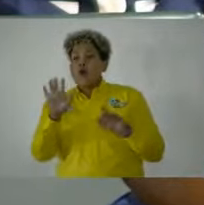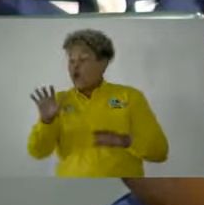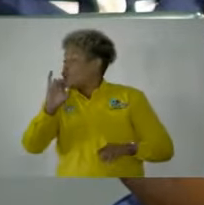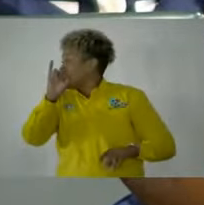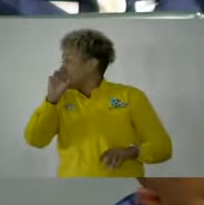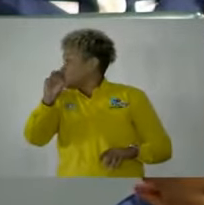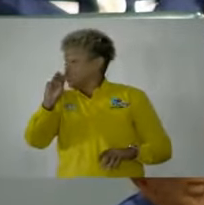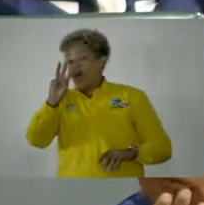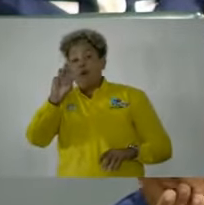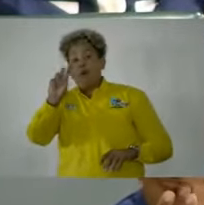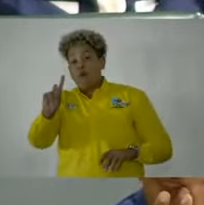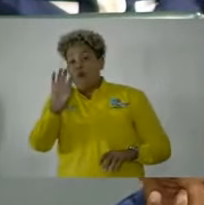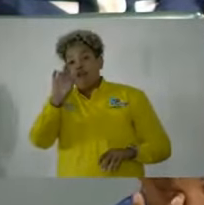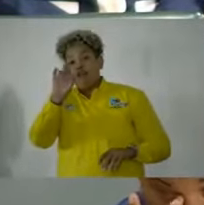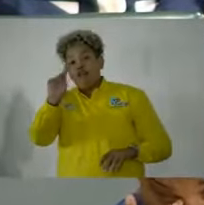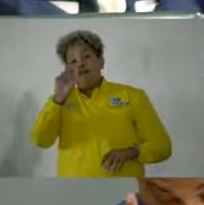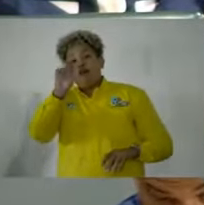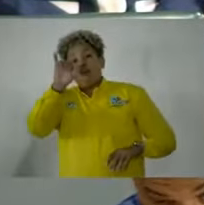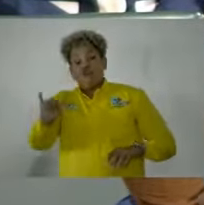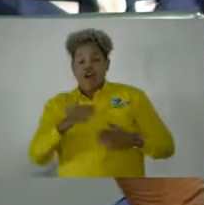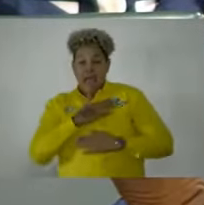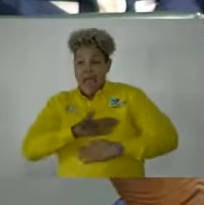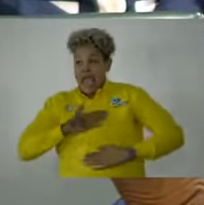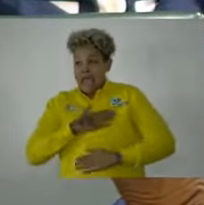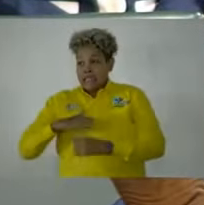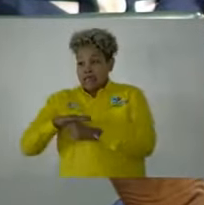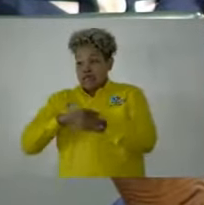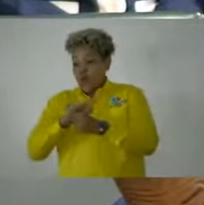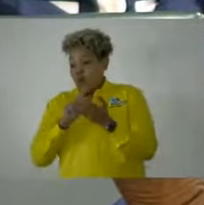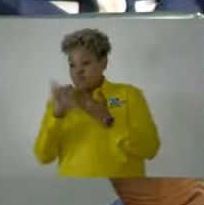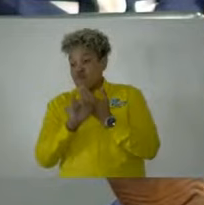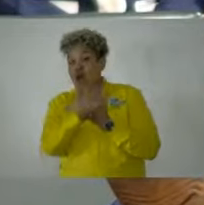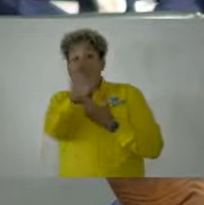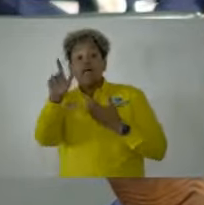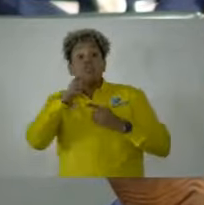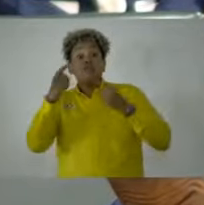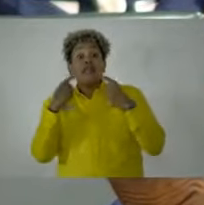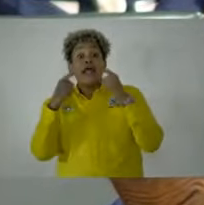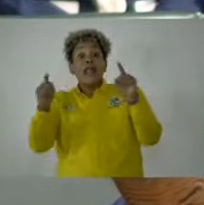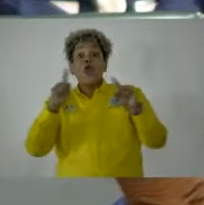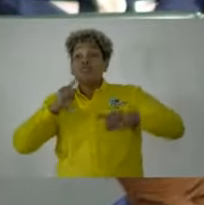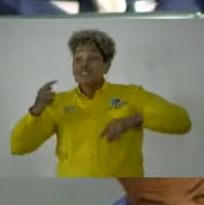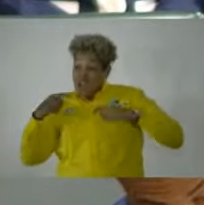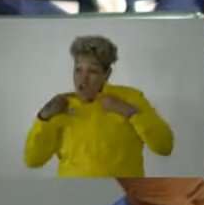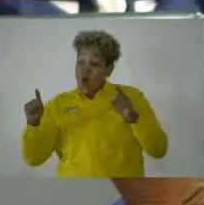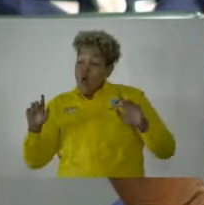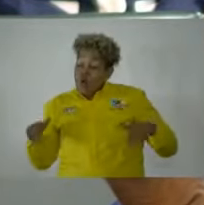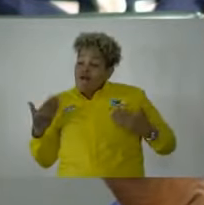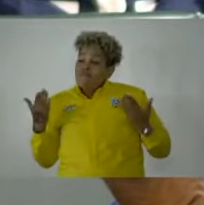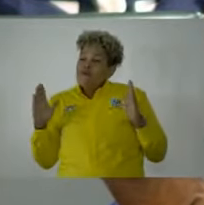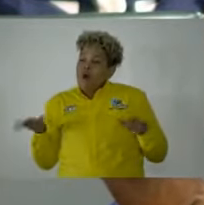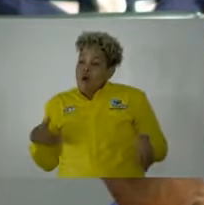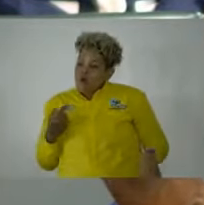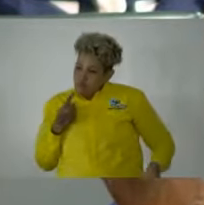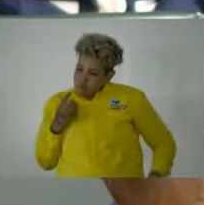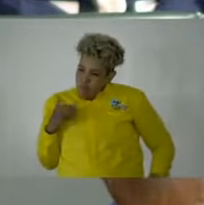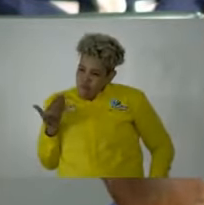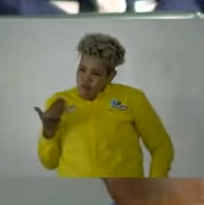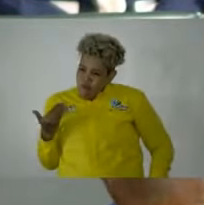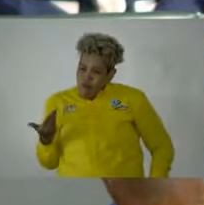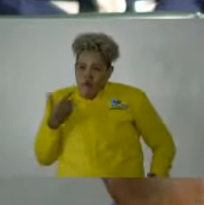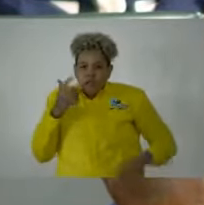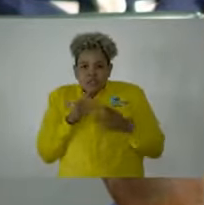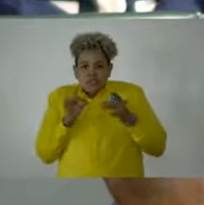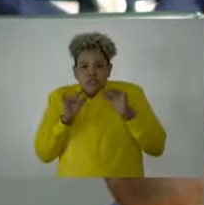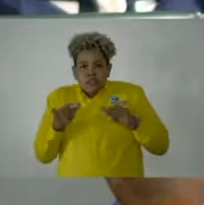Jam World and Fort Rocky Entertainment Zone projects have been announced and re-announced several times. In fact, Fort